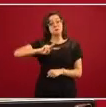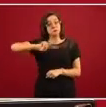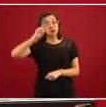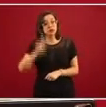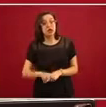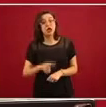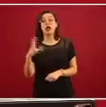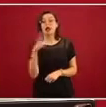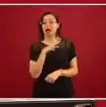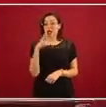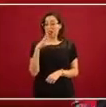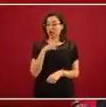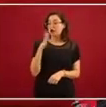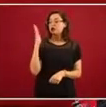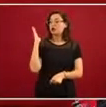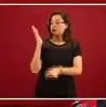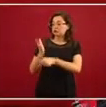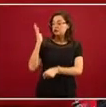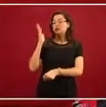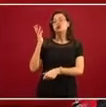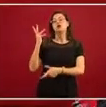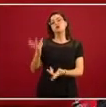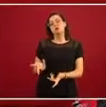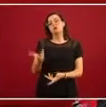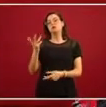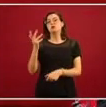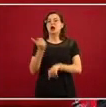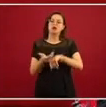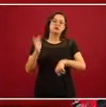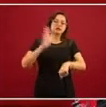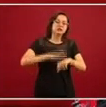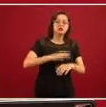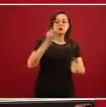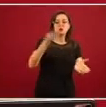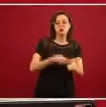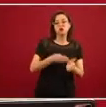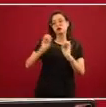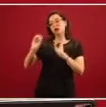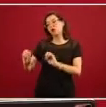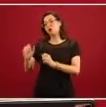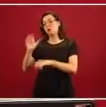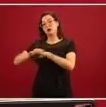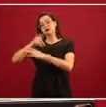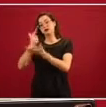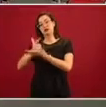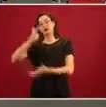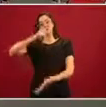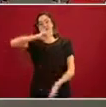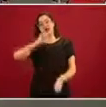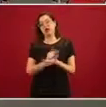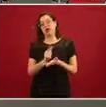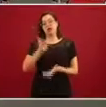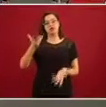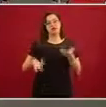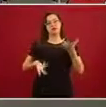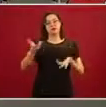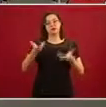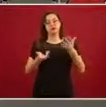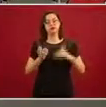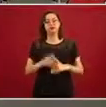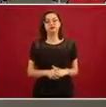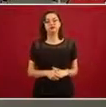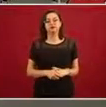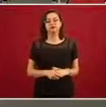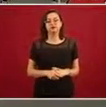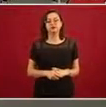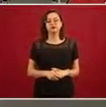police station and denounce this crime, and then